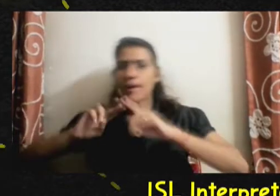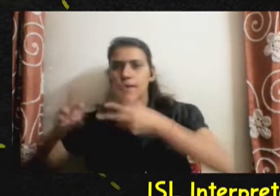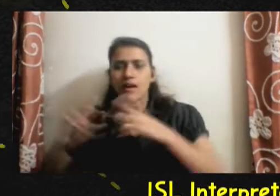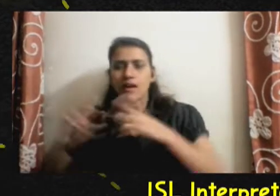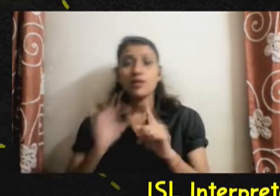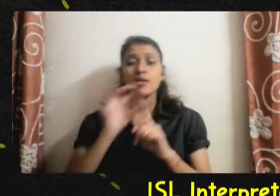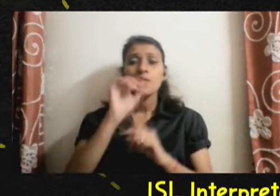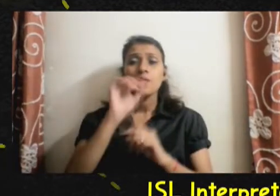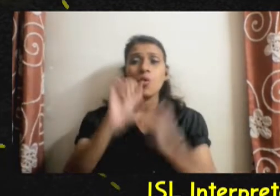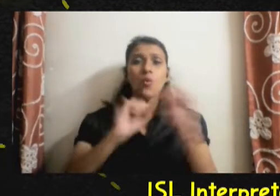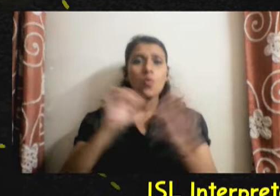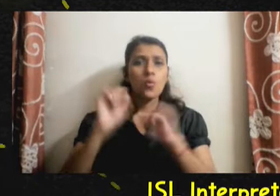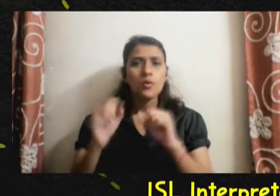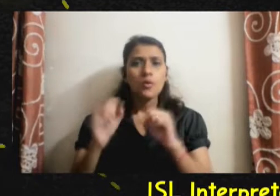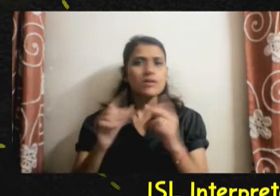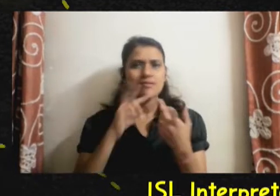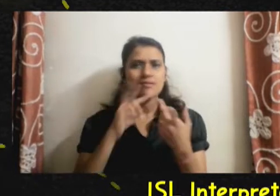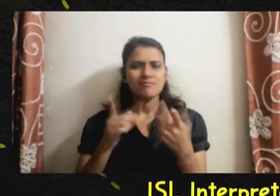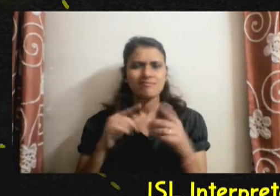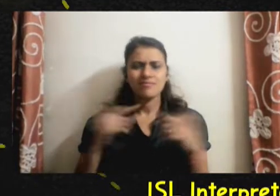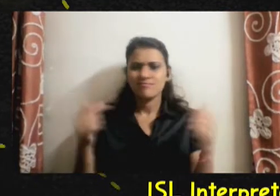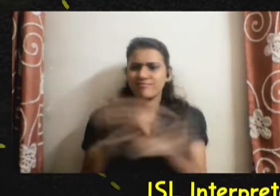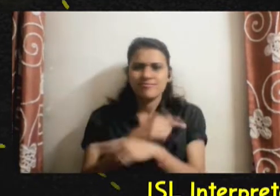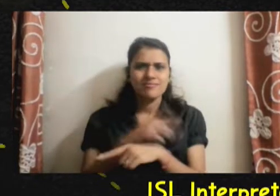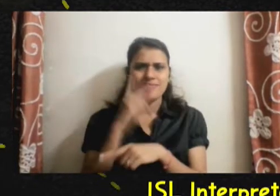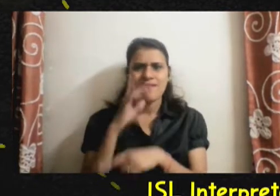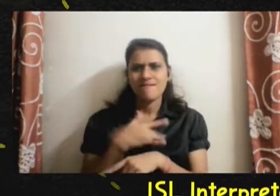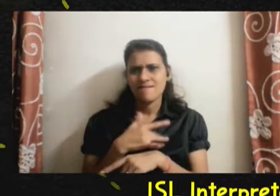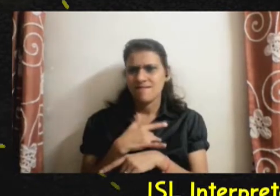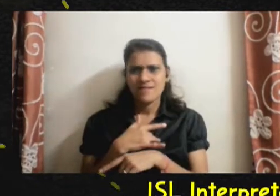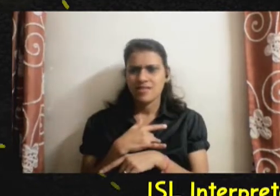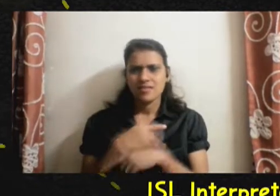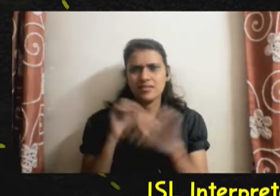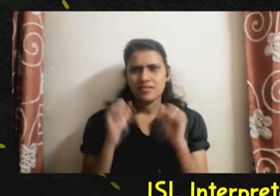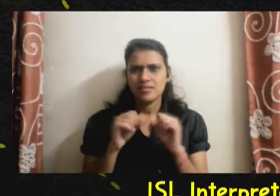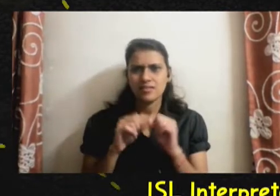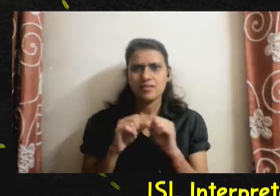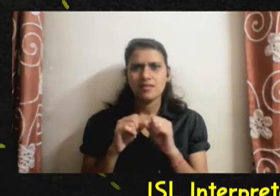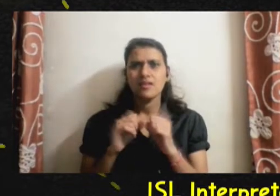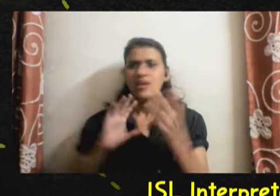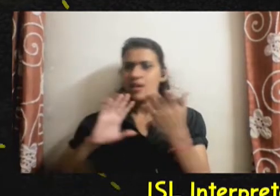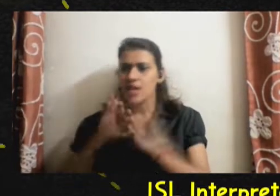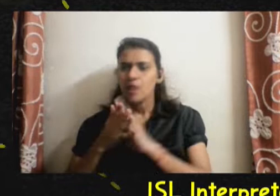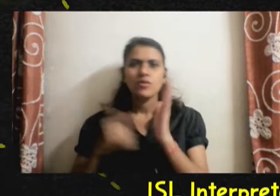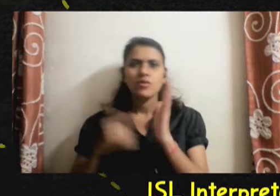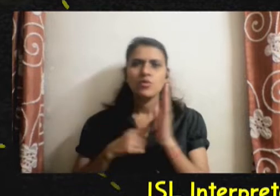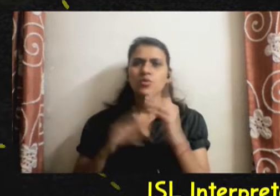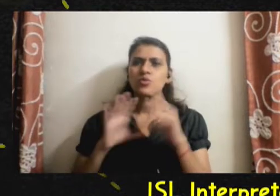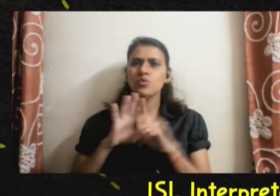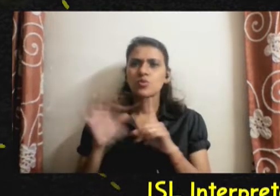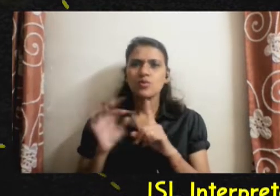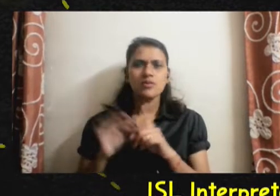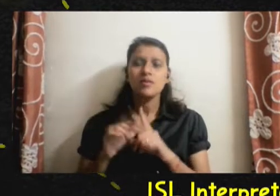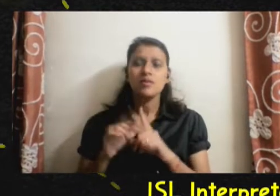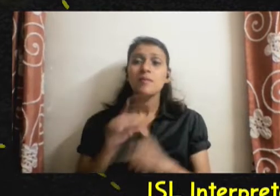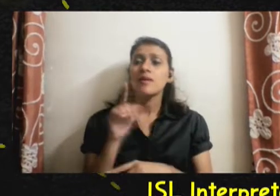tech world, it's still a contestation, I think, between the kind of interventions, let's say, that a Kahin Unkahin Baatein is, and what is